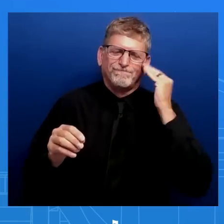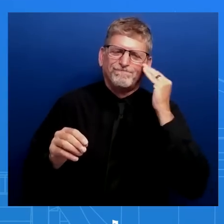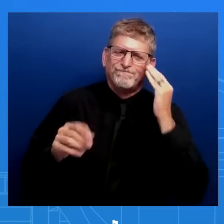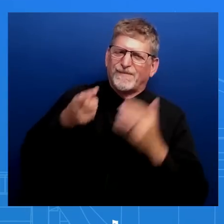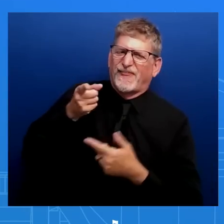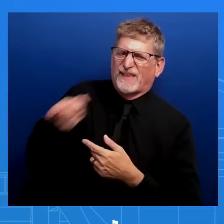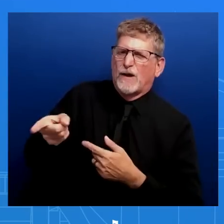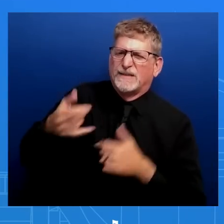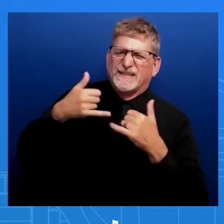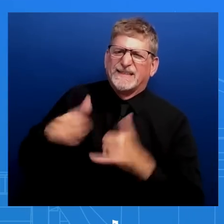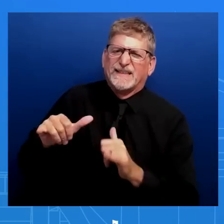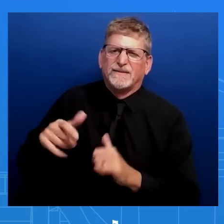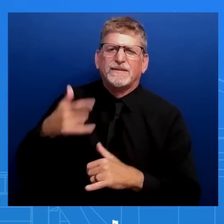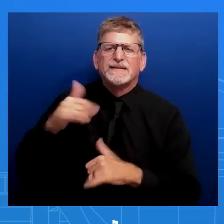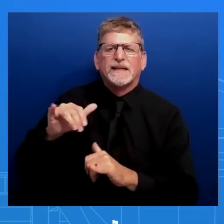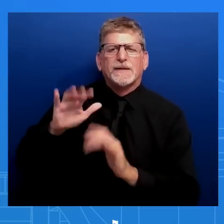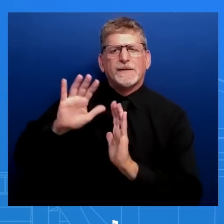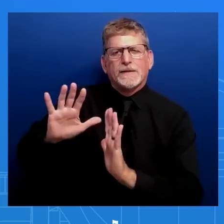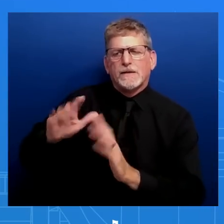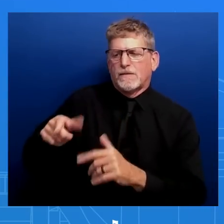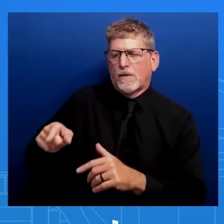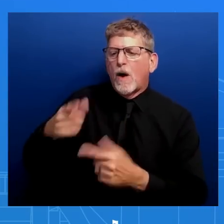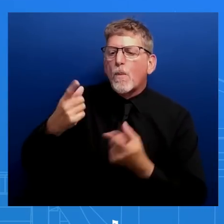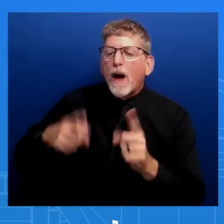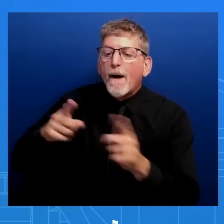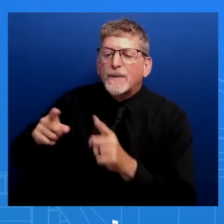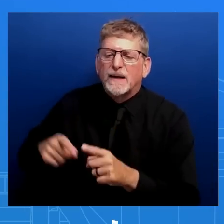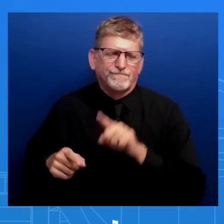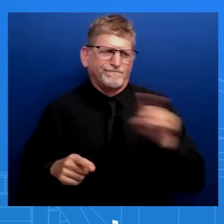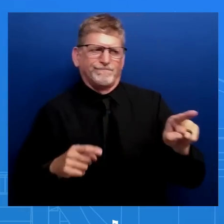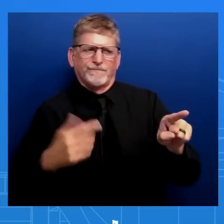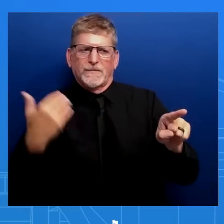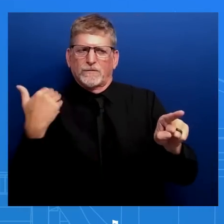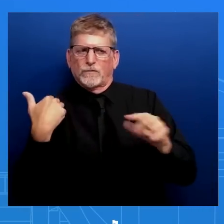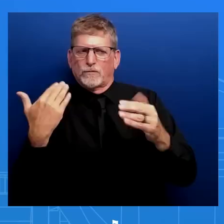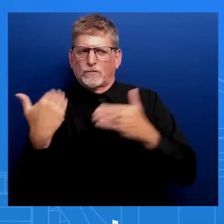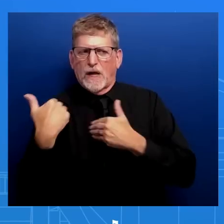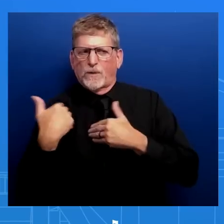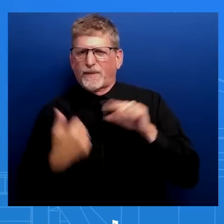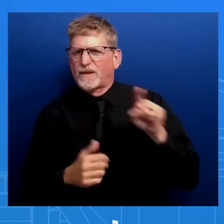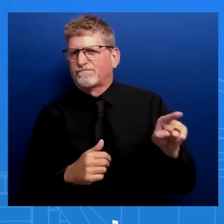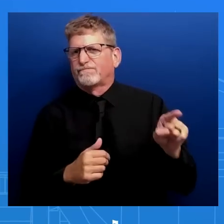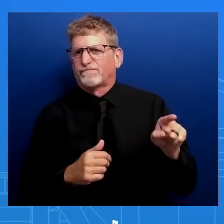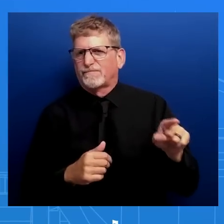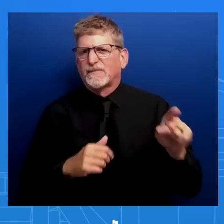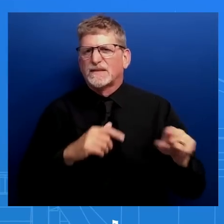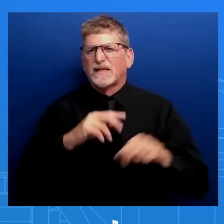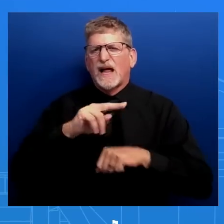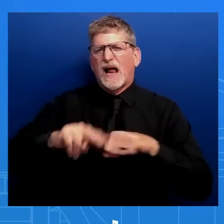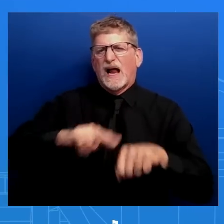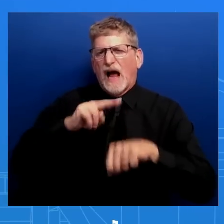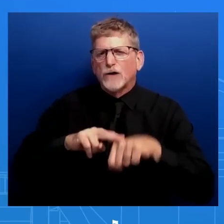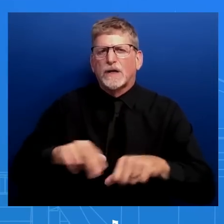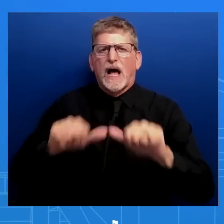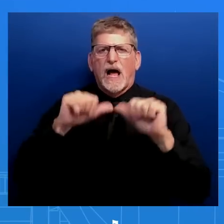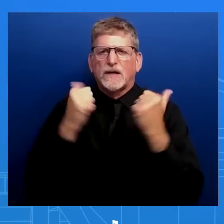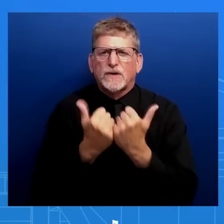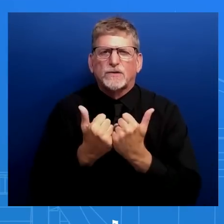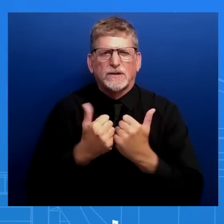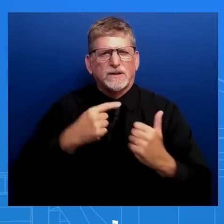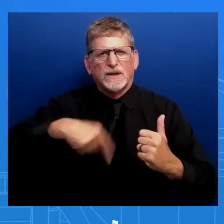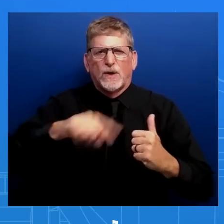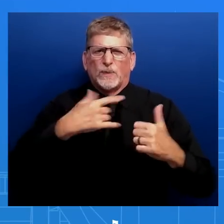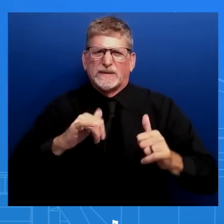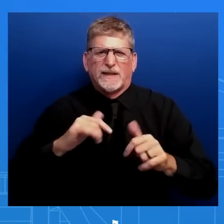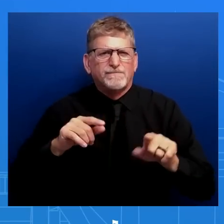are listed as a transnational criminal organization. We have sanctioned them. We will continue to take those actions that are appropriate to try to limit their